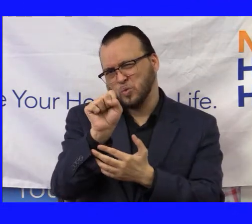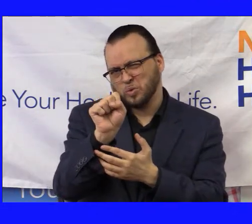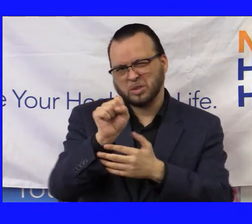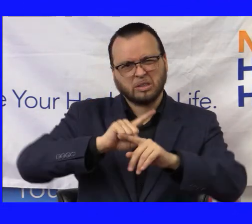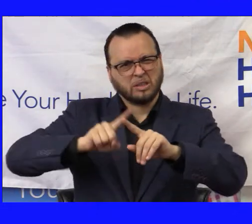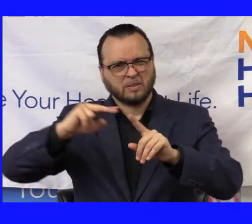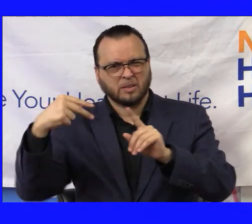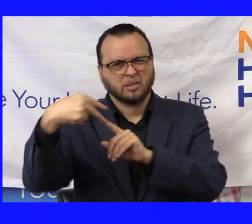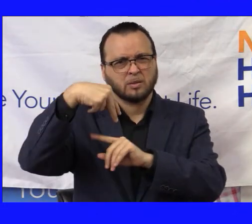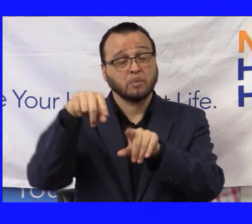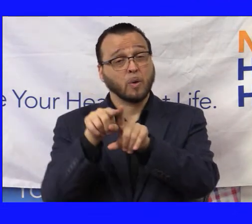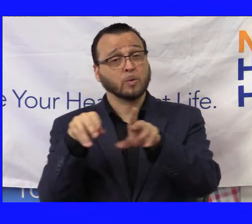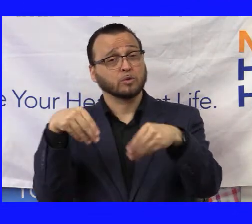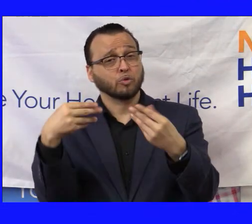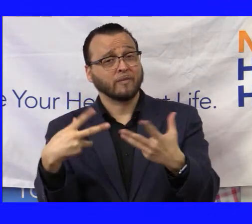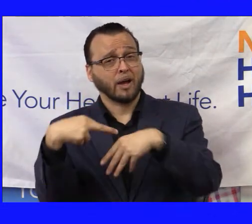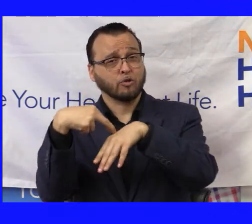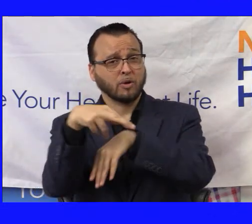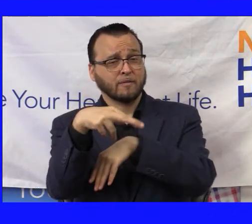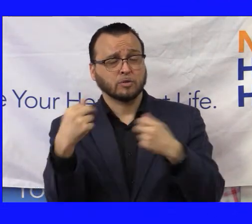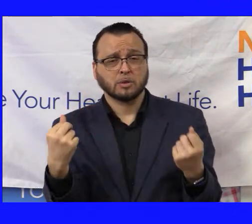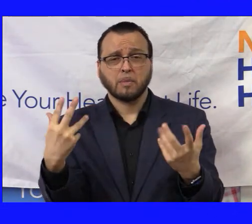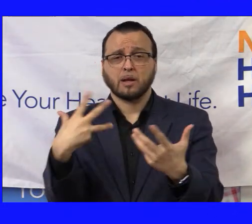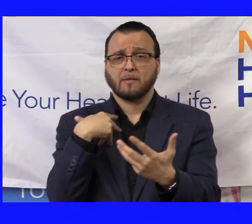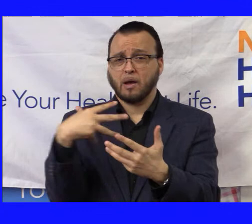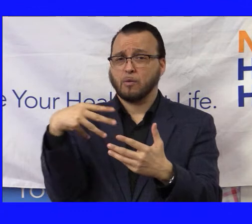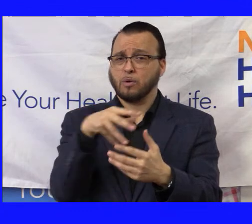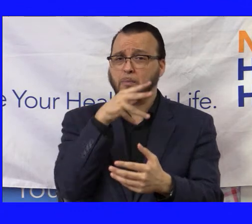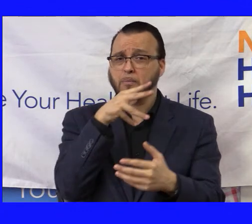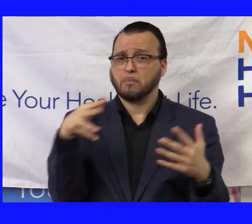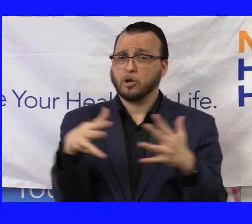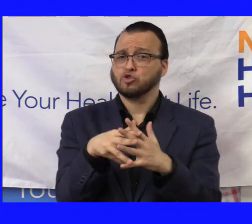provider referrals. A lot of our maternal medical home